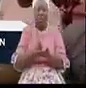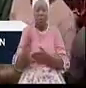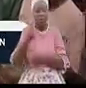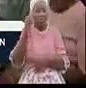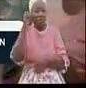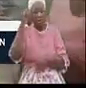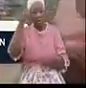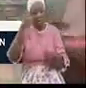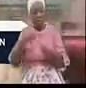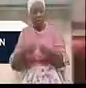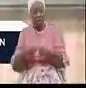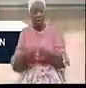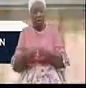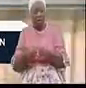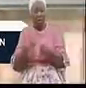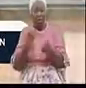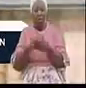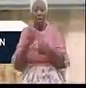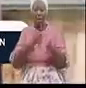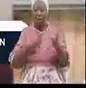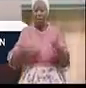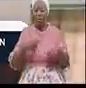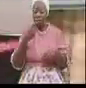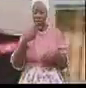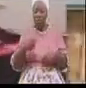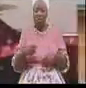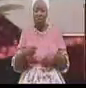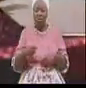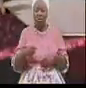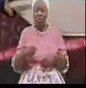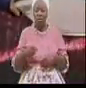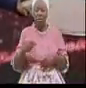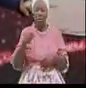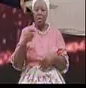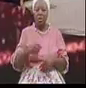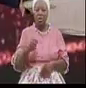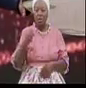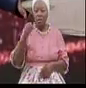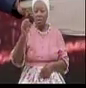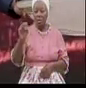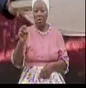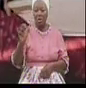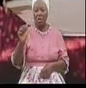remember? That God told Samuel, look not